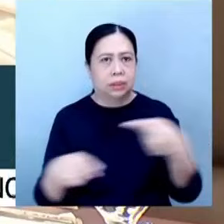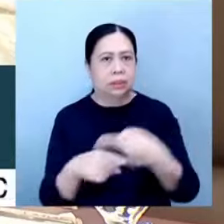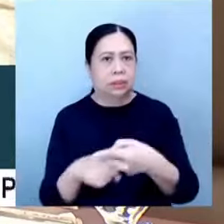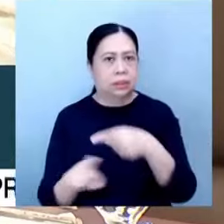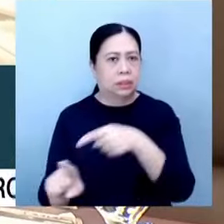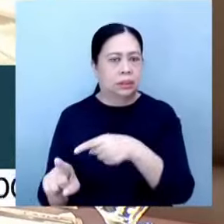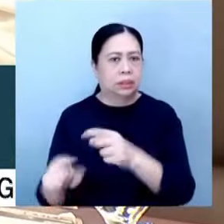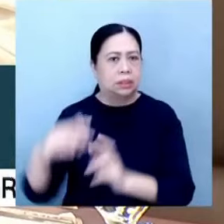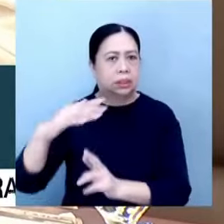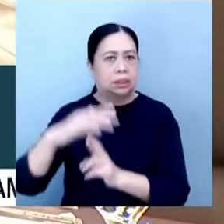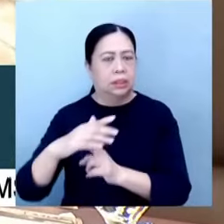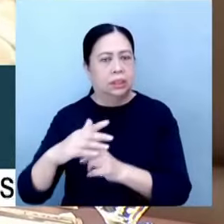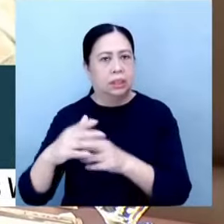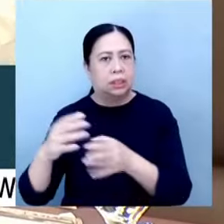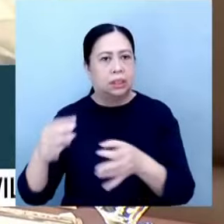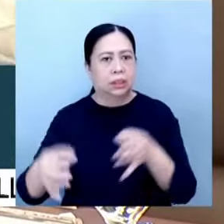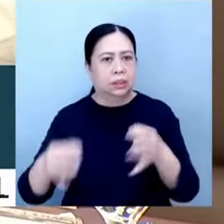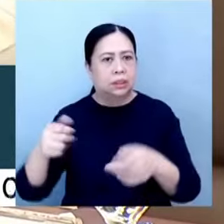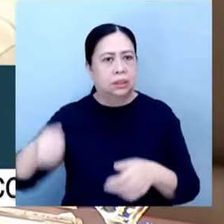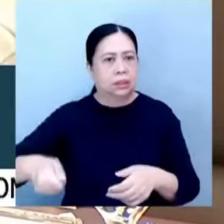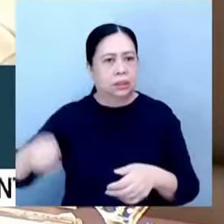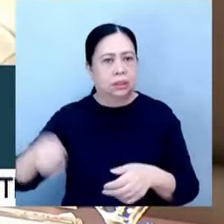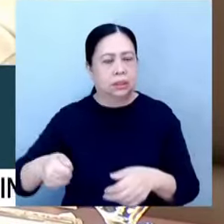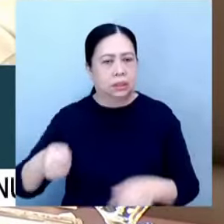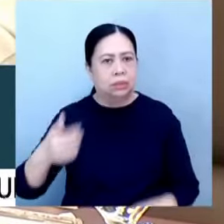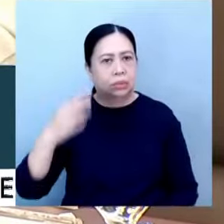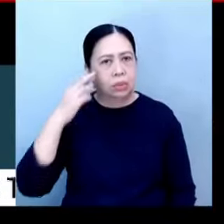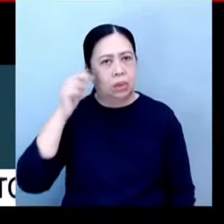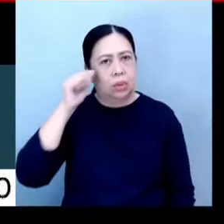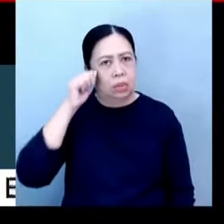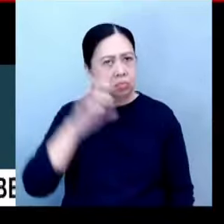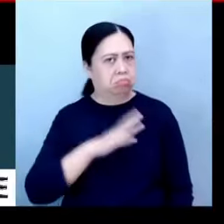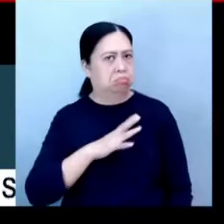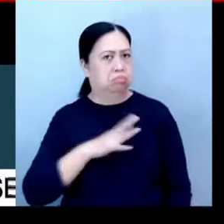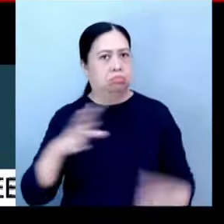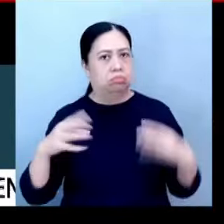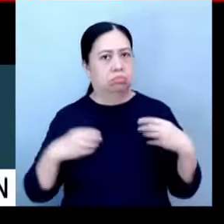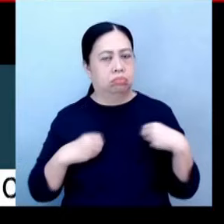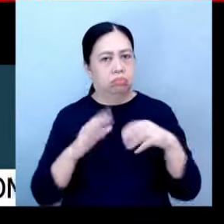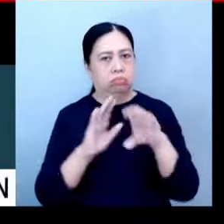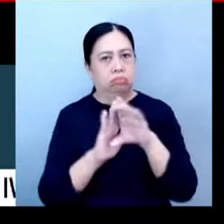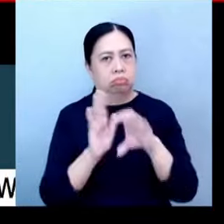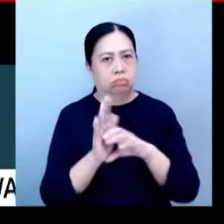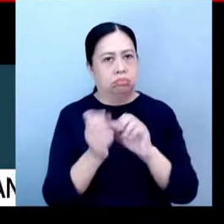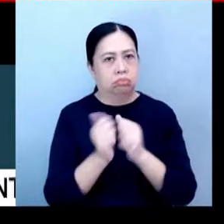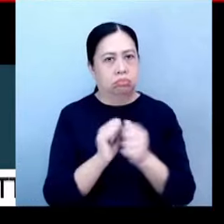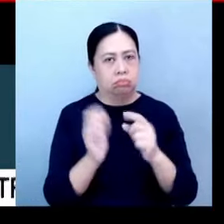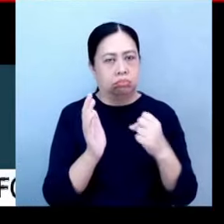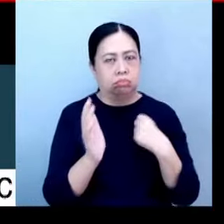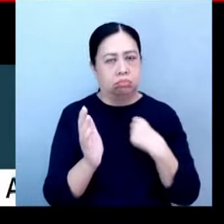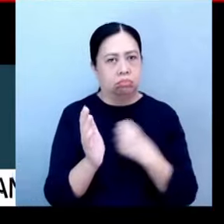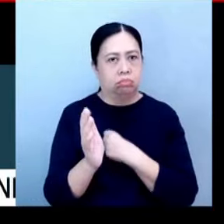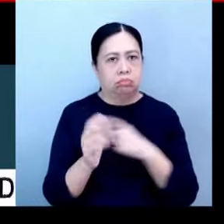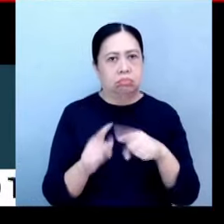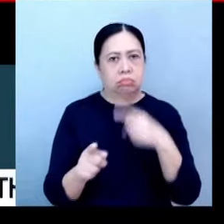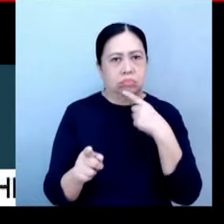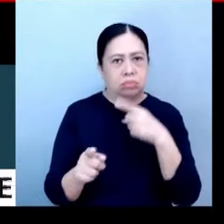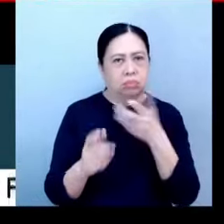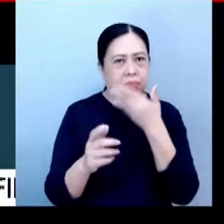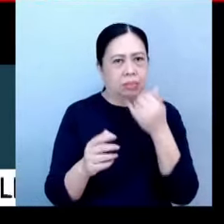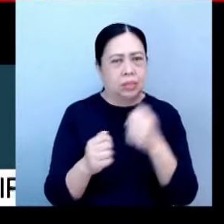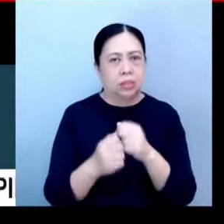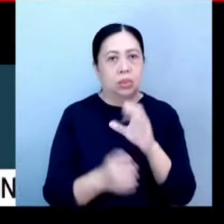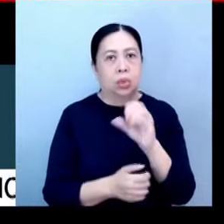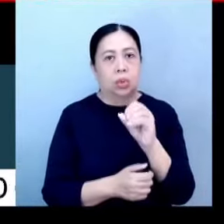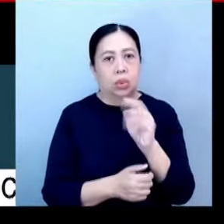retired Justice Adolf Ascuna, who welcomes economic cha-cha. But should senators insist on doing the task via constituent